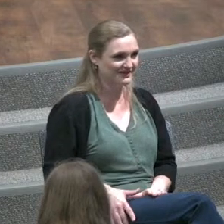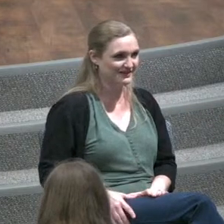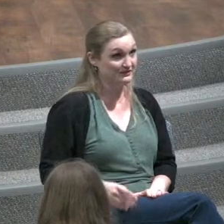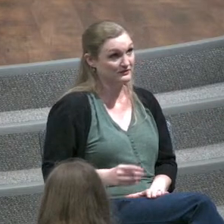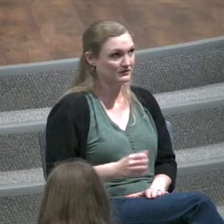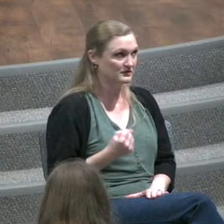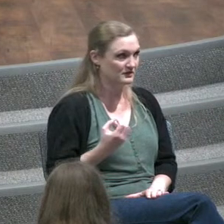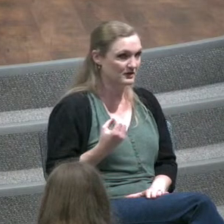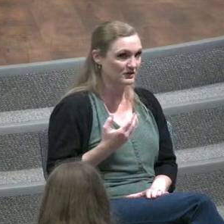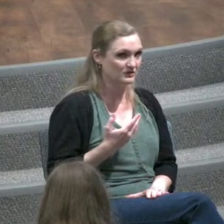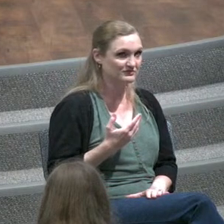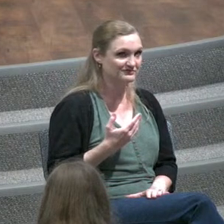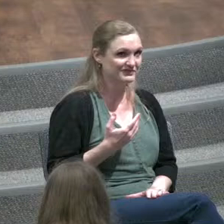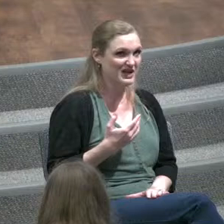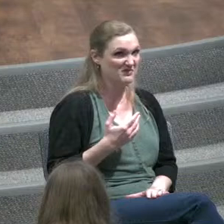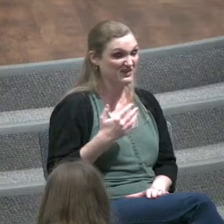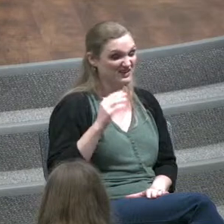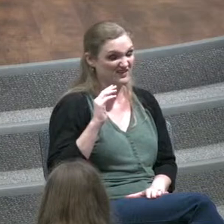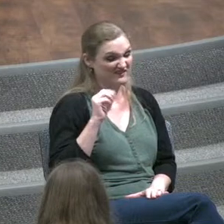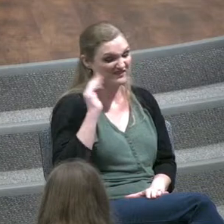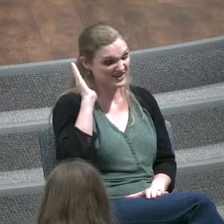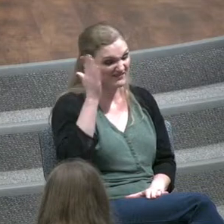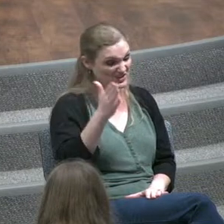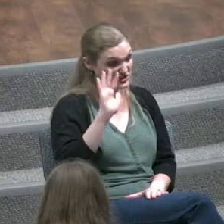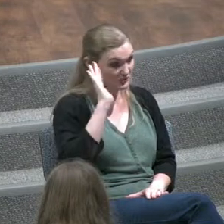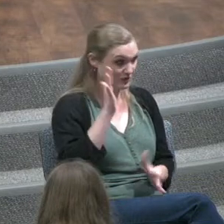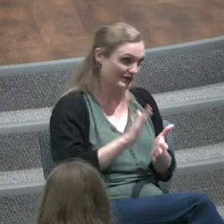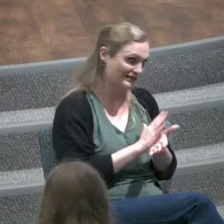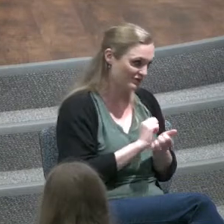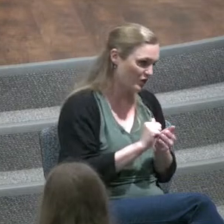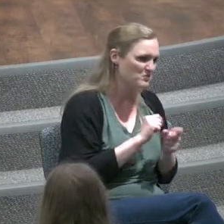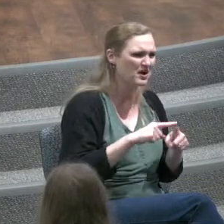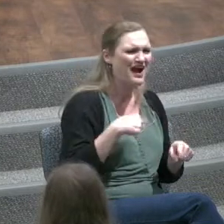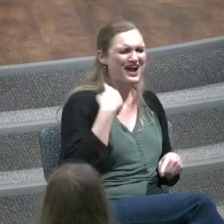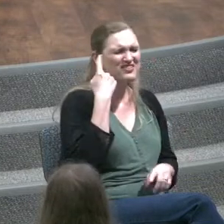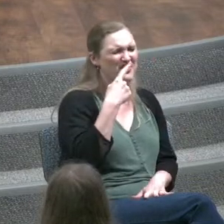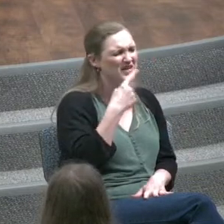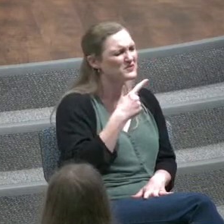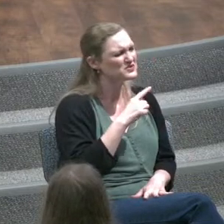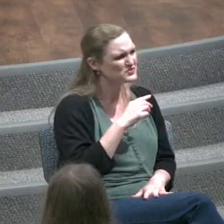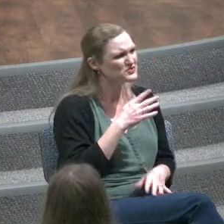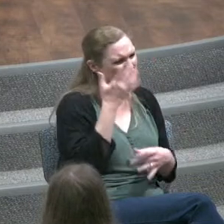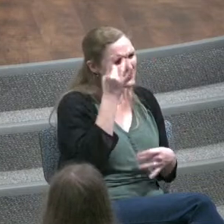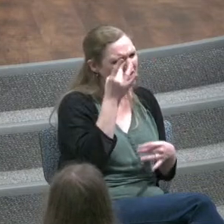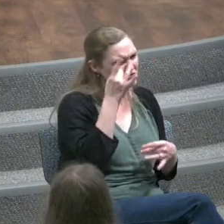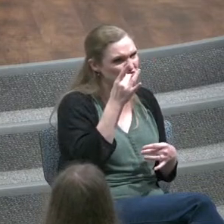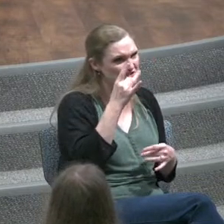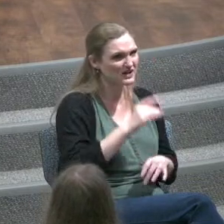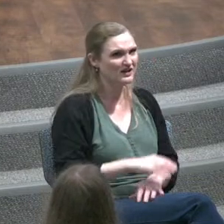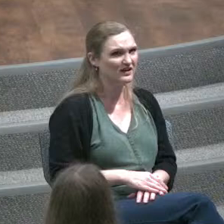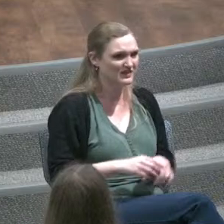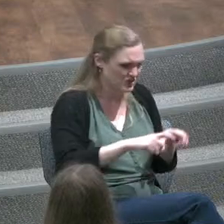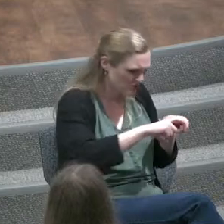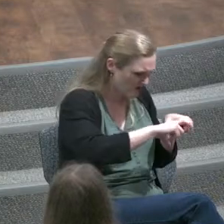another 100 years, they'll probably be destroyed. But I just thought that was really neat that